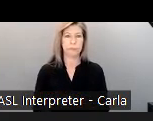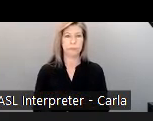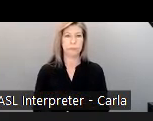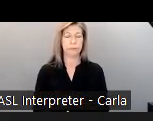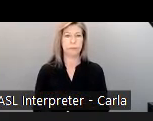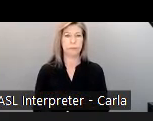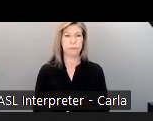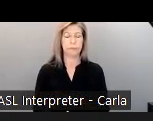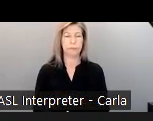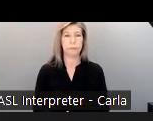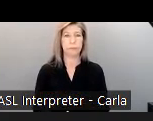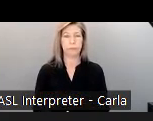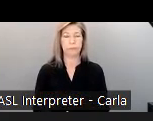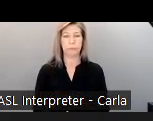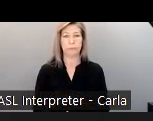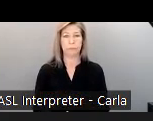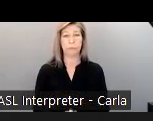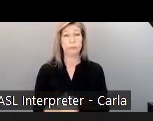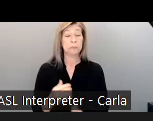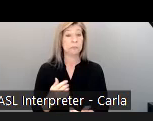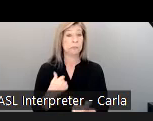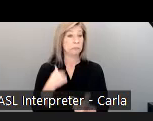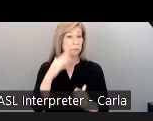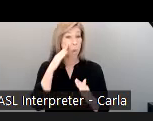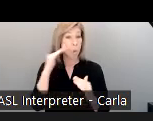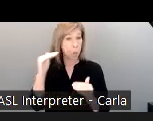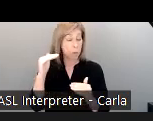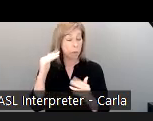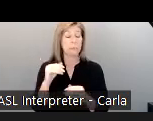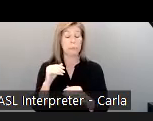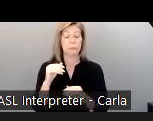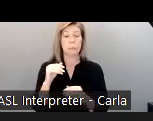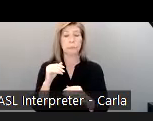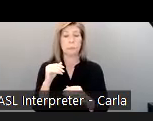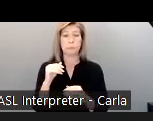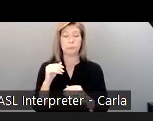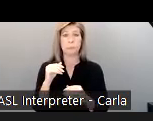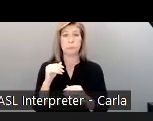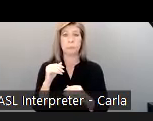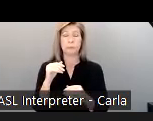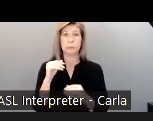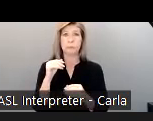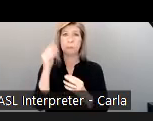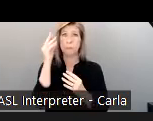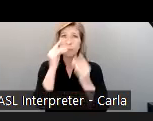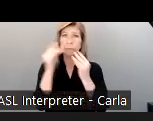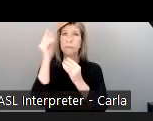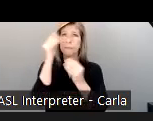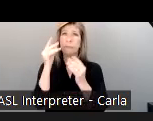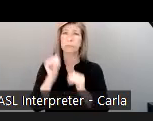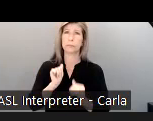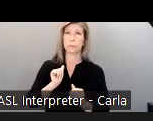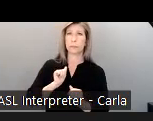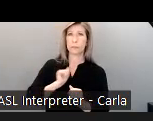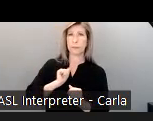So my hope is that we will be reflective on what's going well within our own self-care practices and what